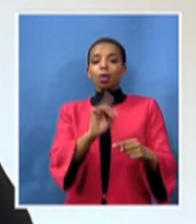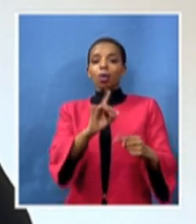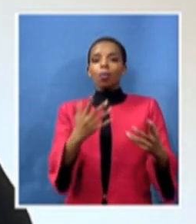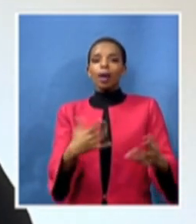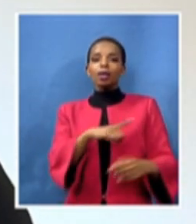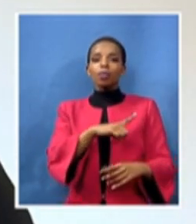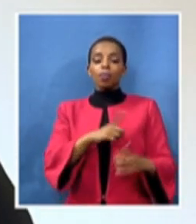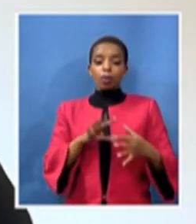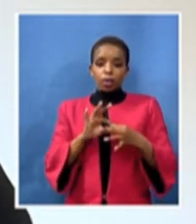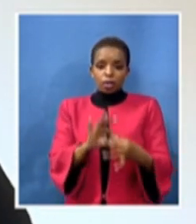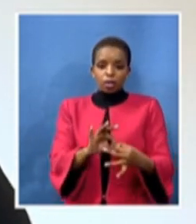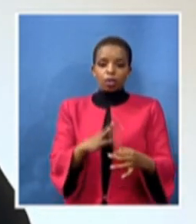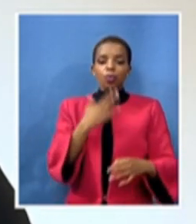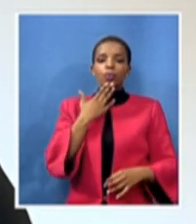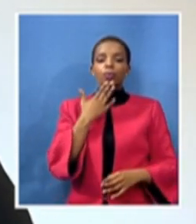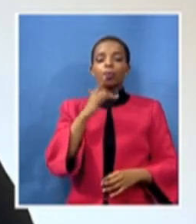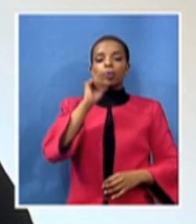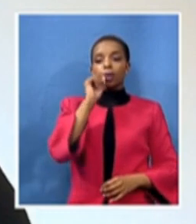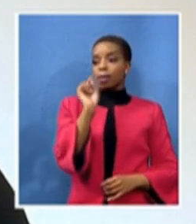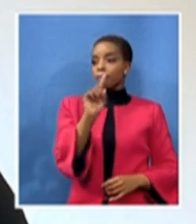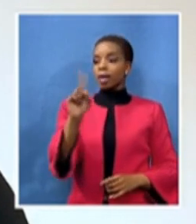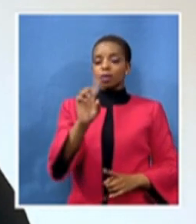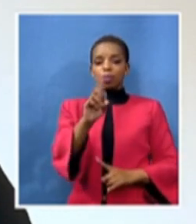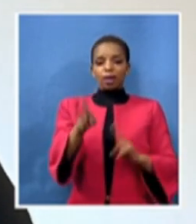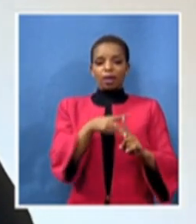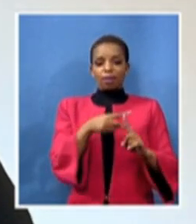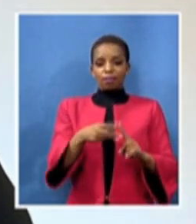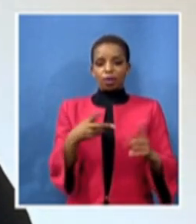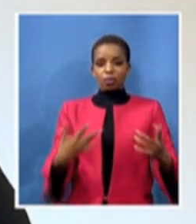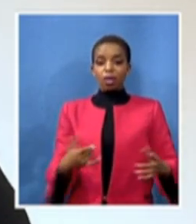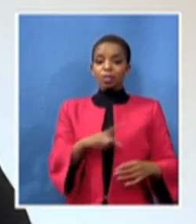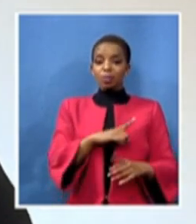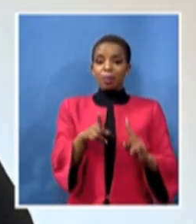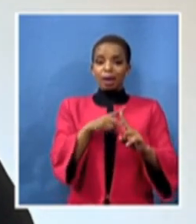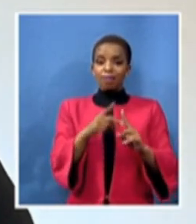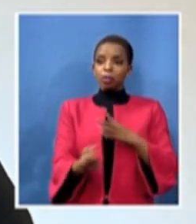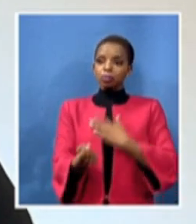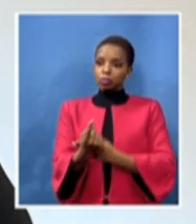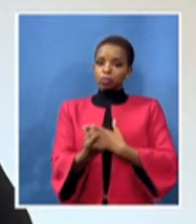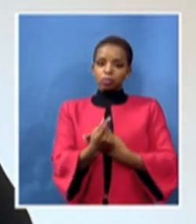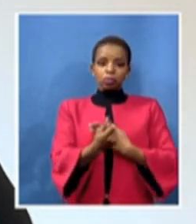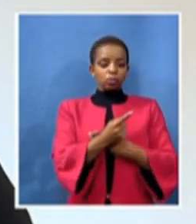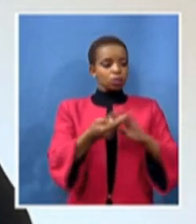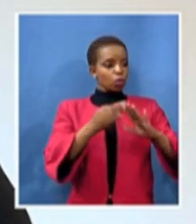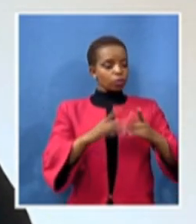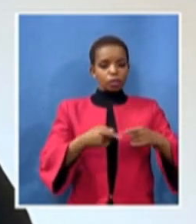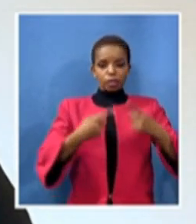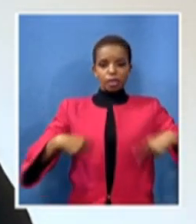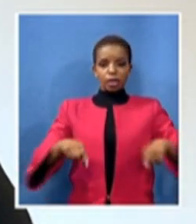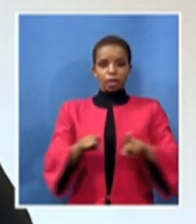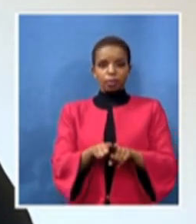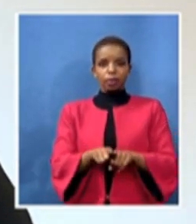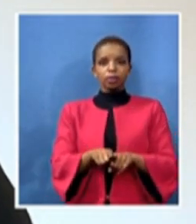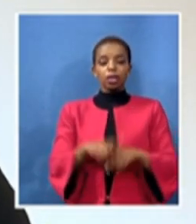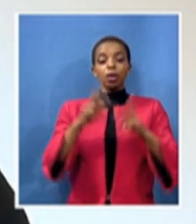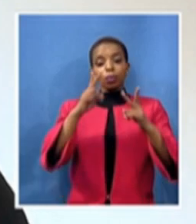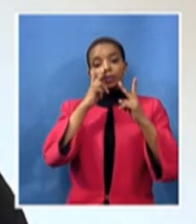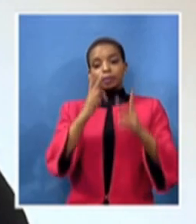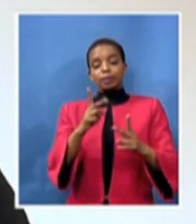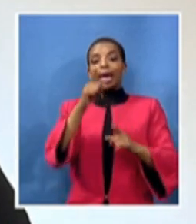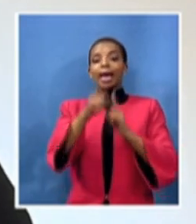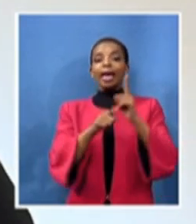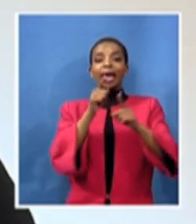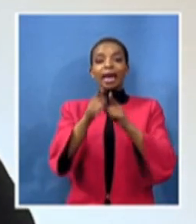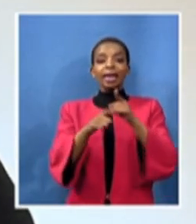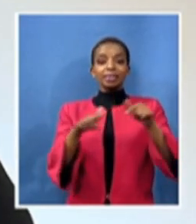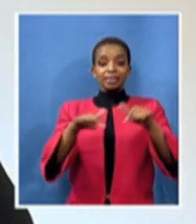feature in our communities. We have seen allegations leveled against law enforcement agencies in the case of Collins